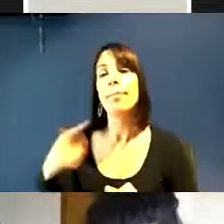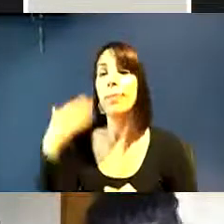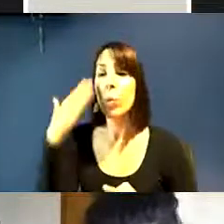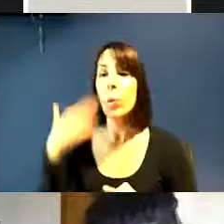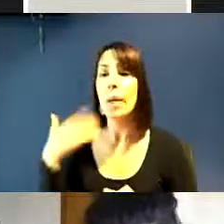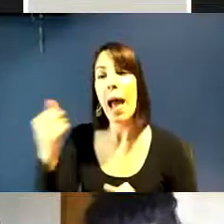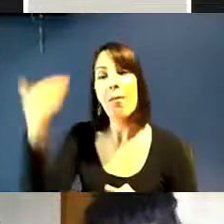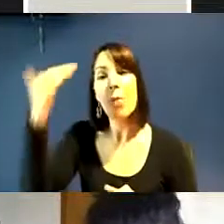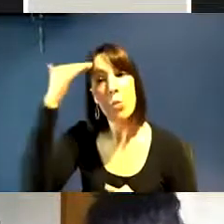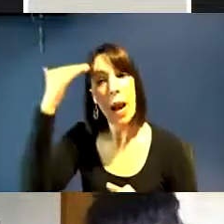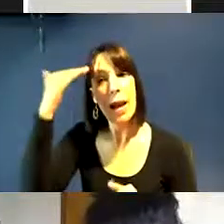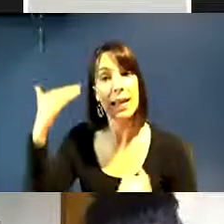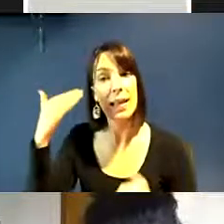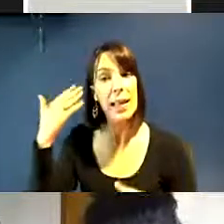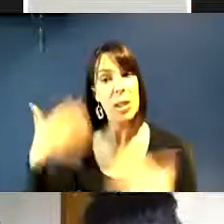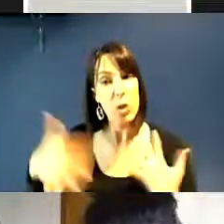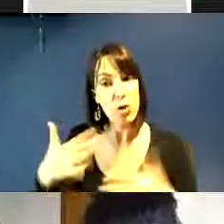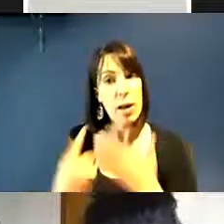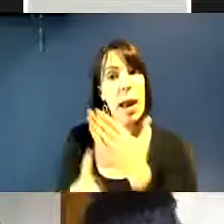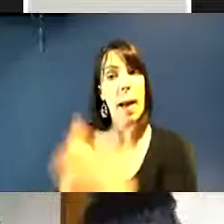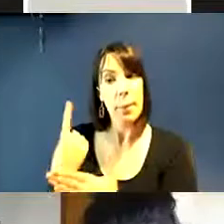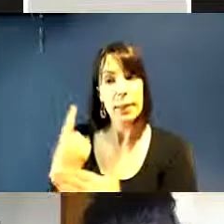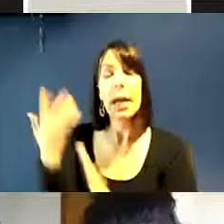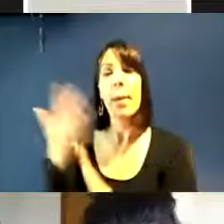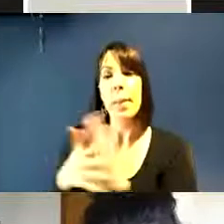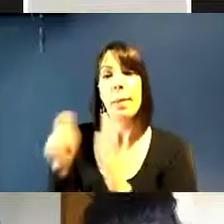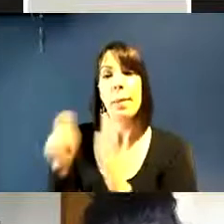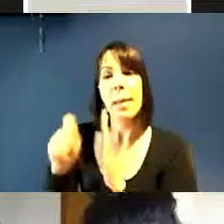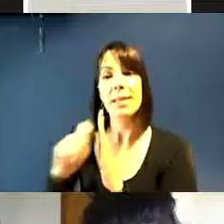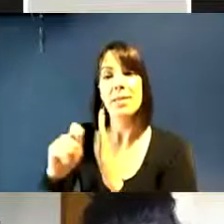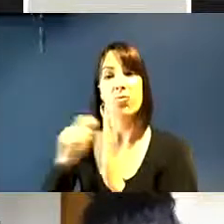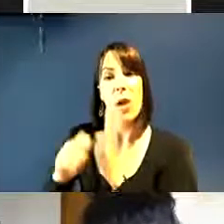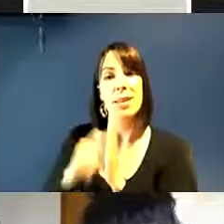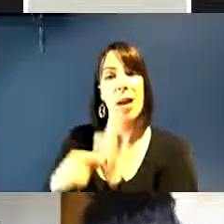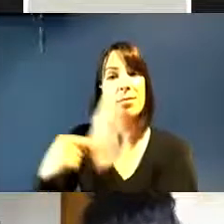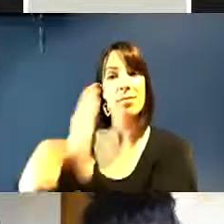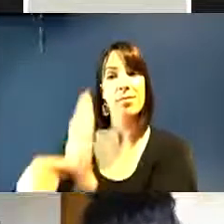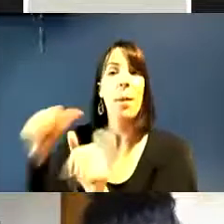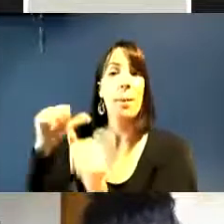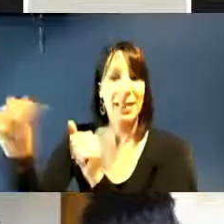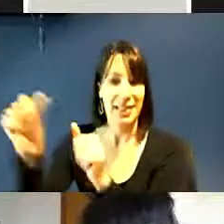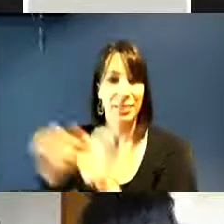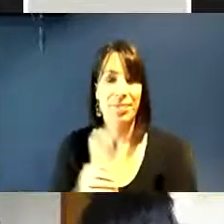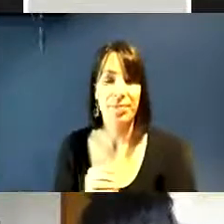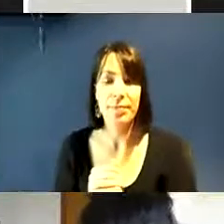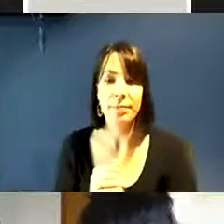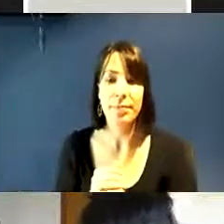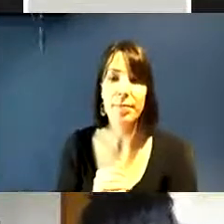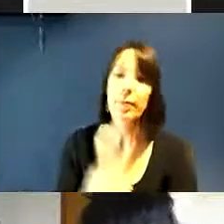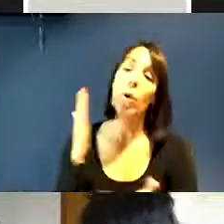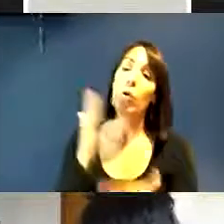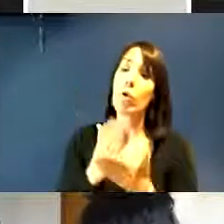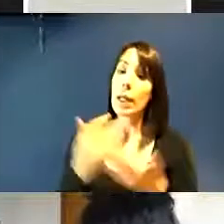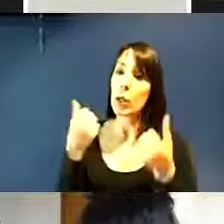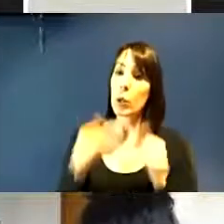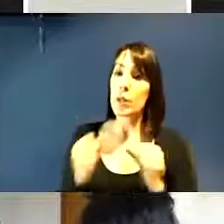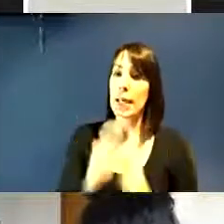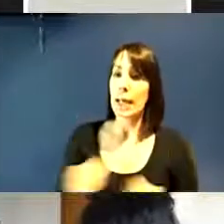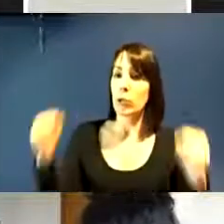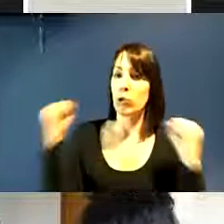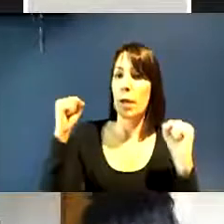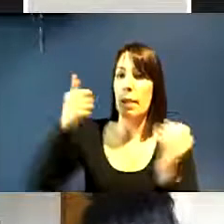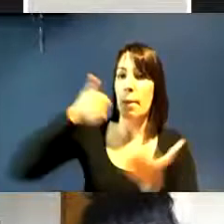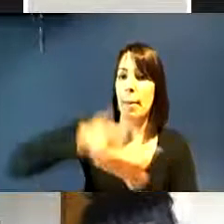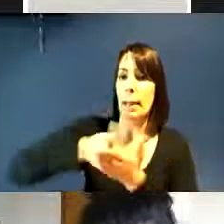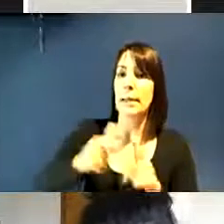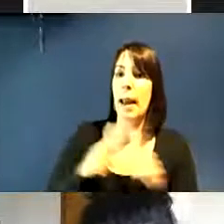provided. Using strength-based language is about upholding the dignity and the worth of people with disabilities